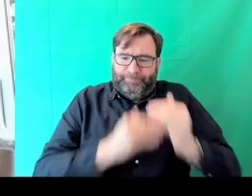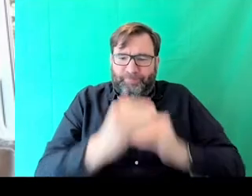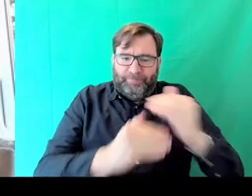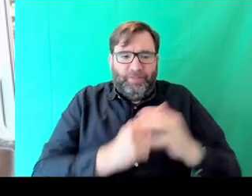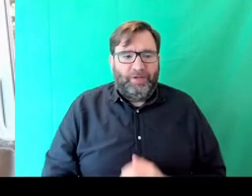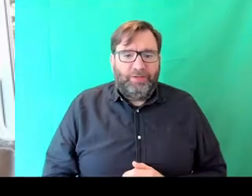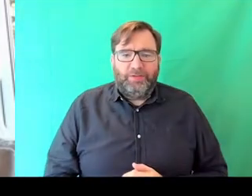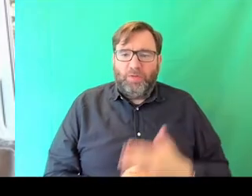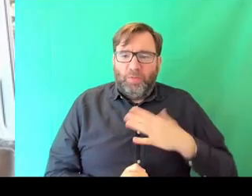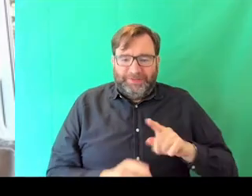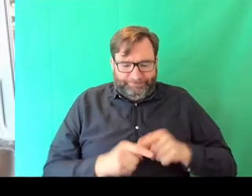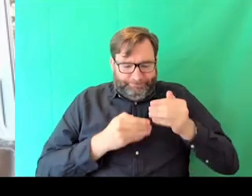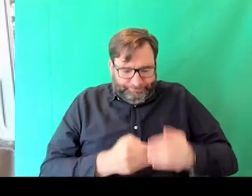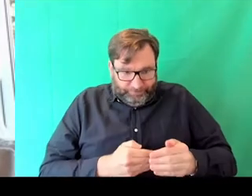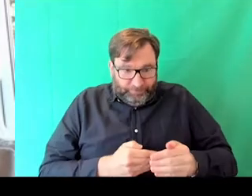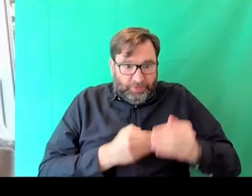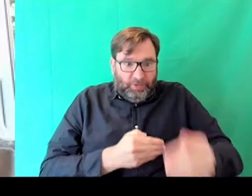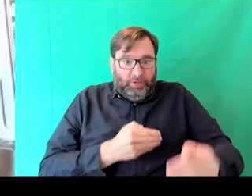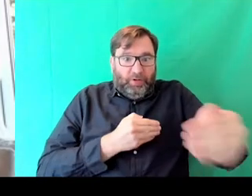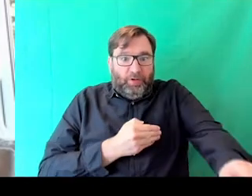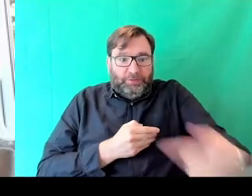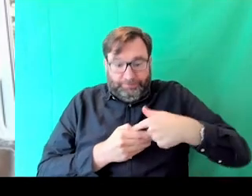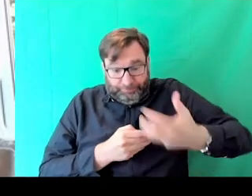the best. So I definitely see the parallels there.